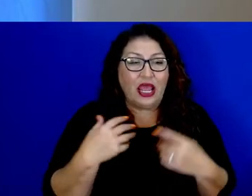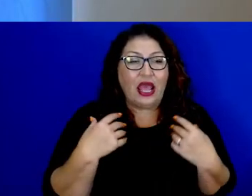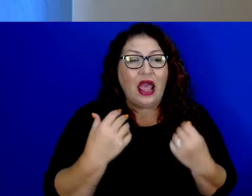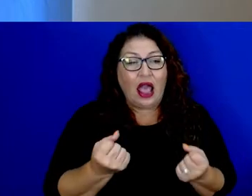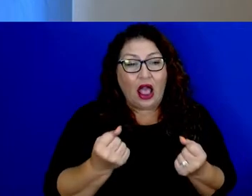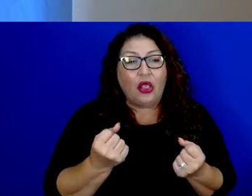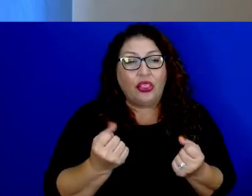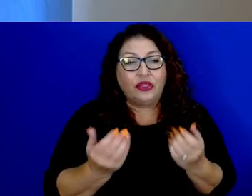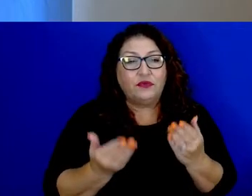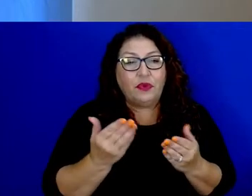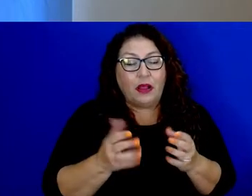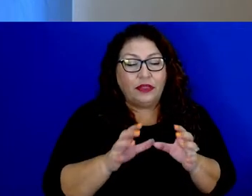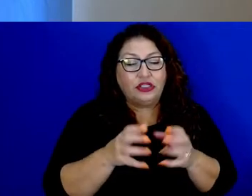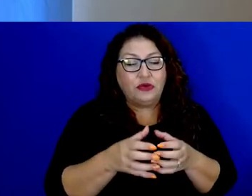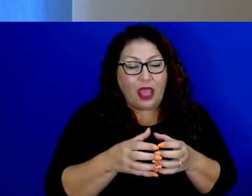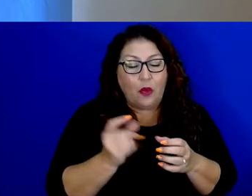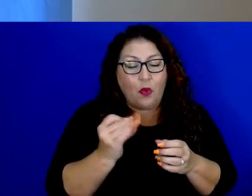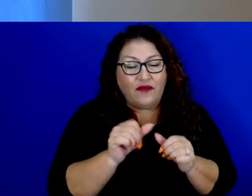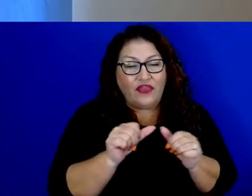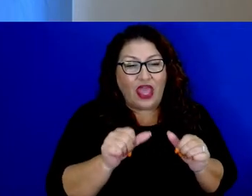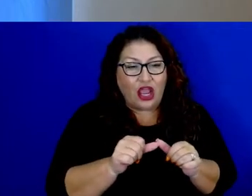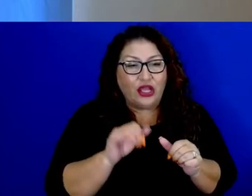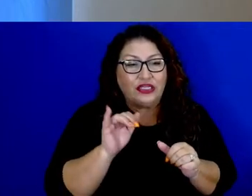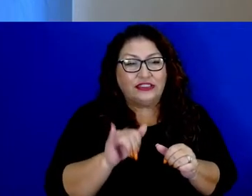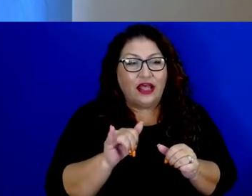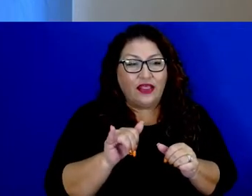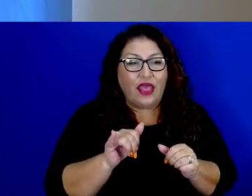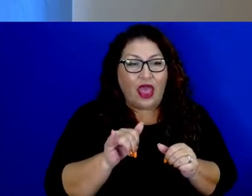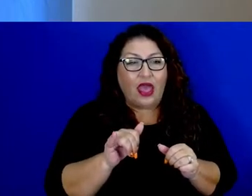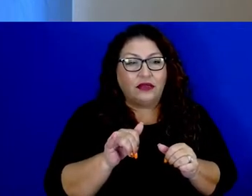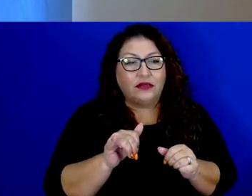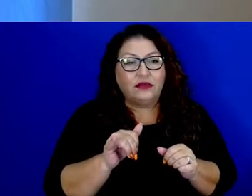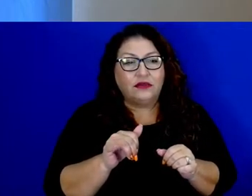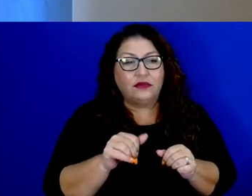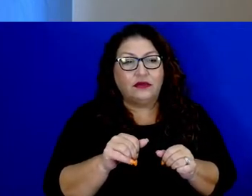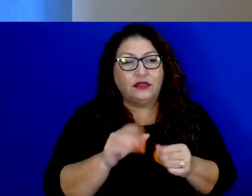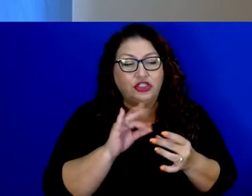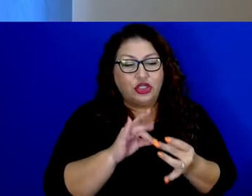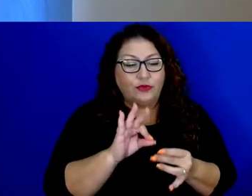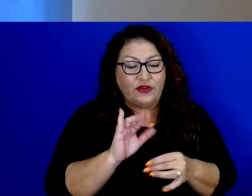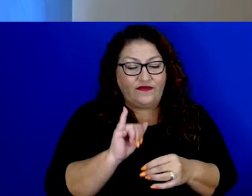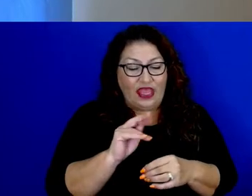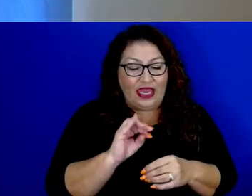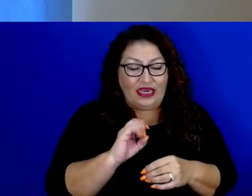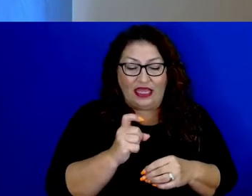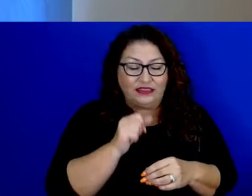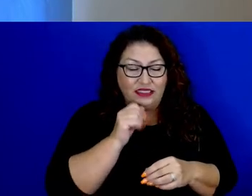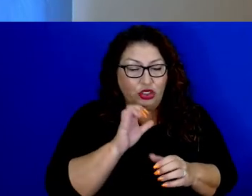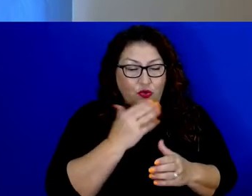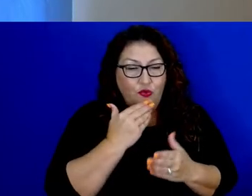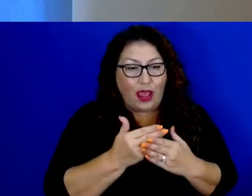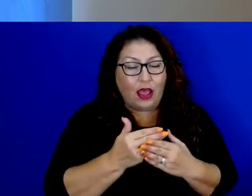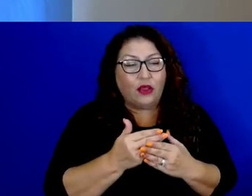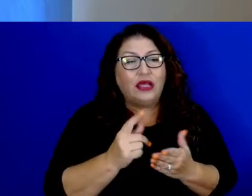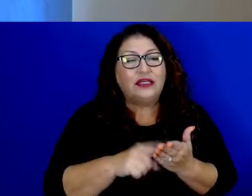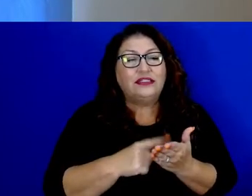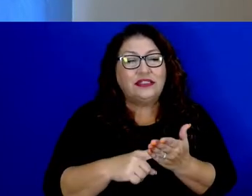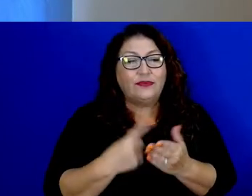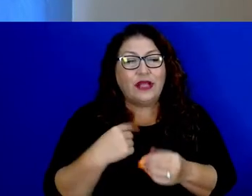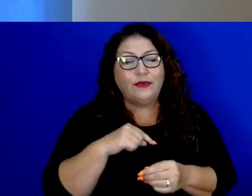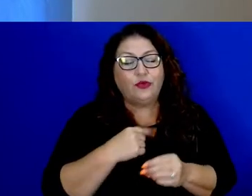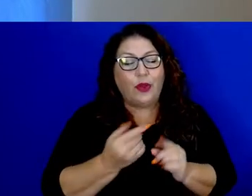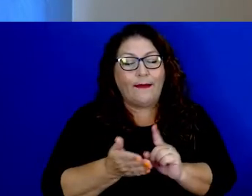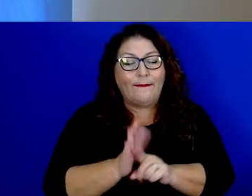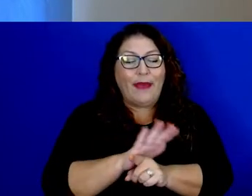the areas that does rather well in terms of this index, sometimes we mask certain areas that are